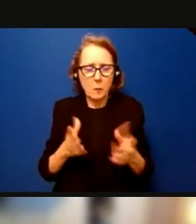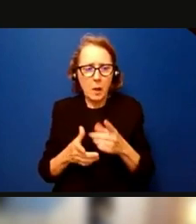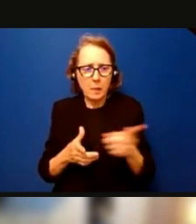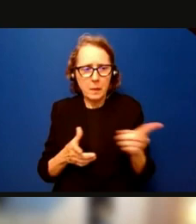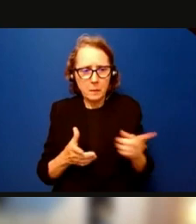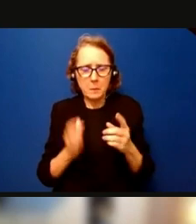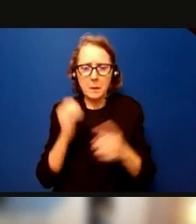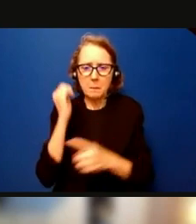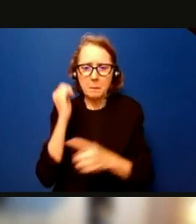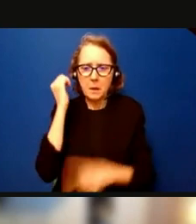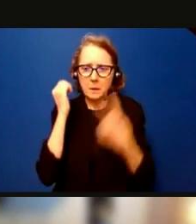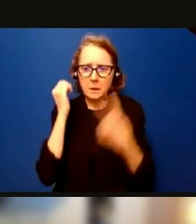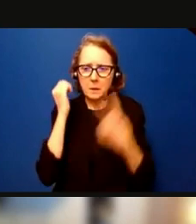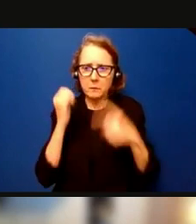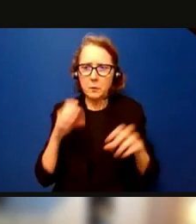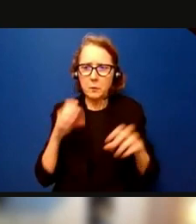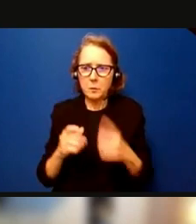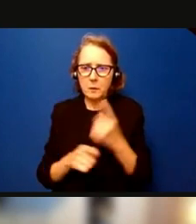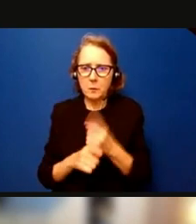thing.